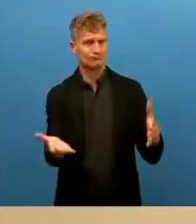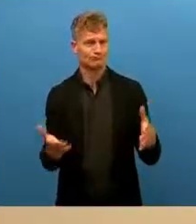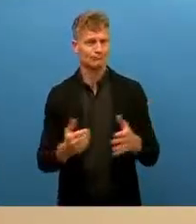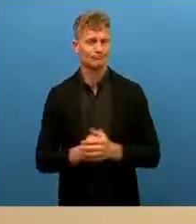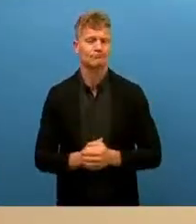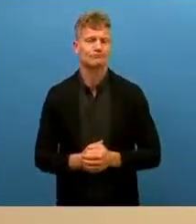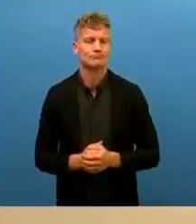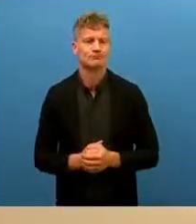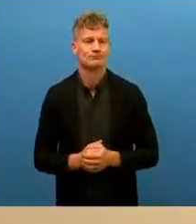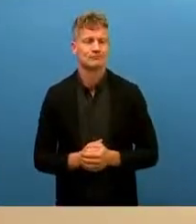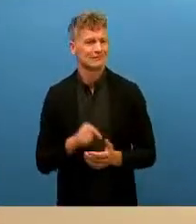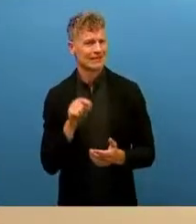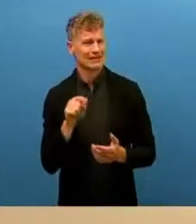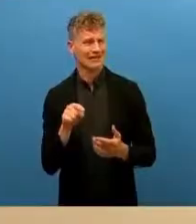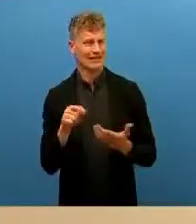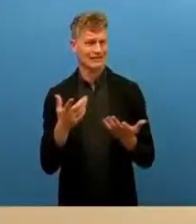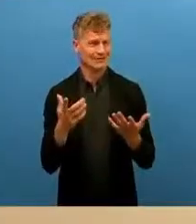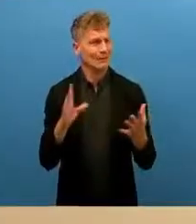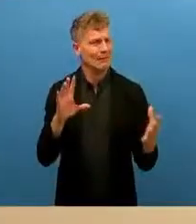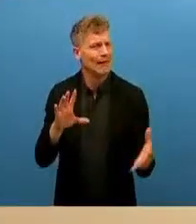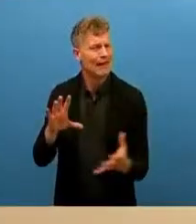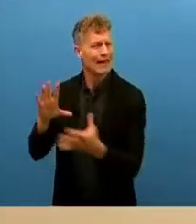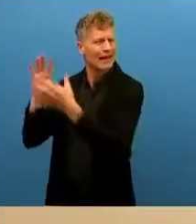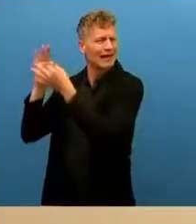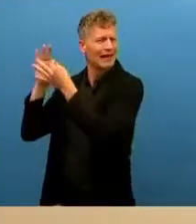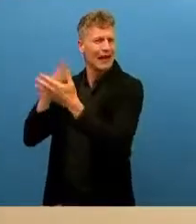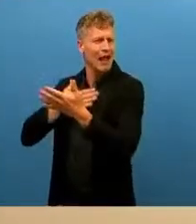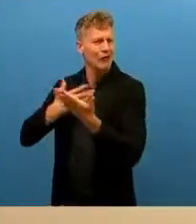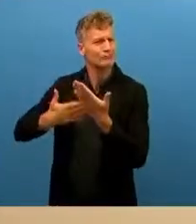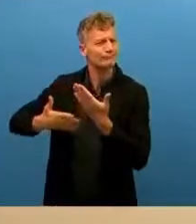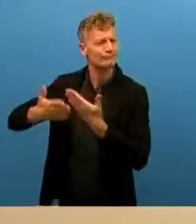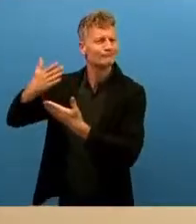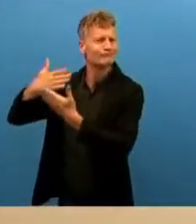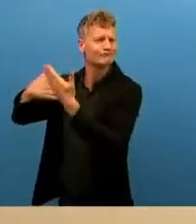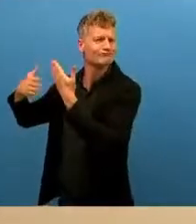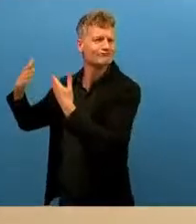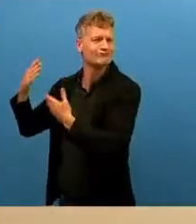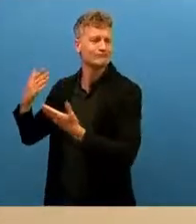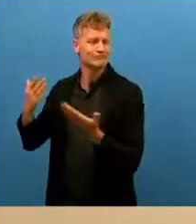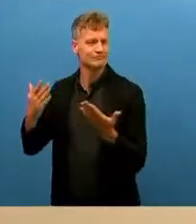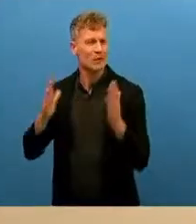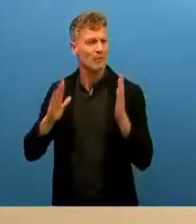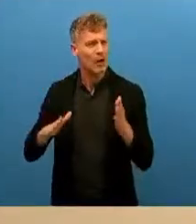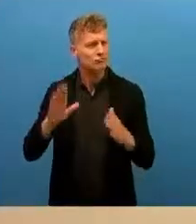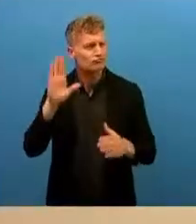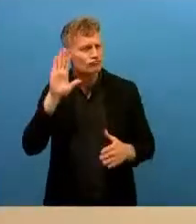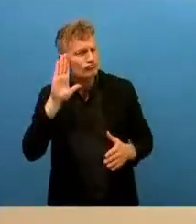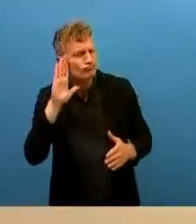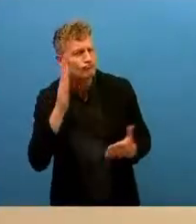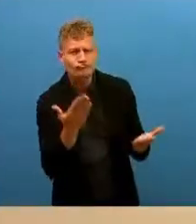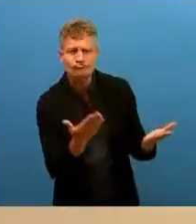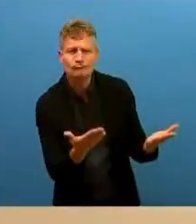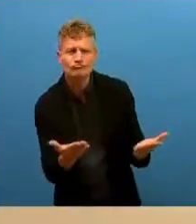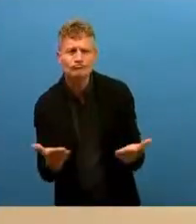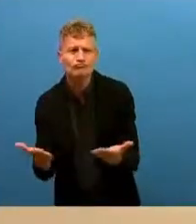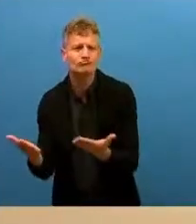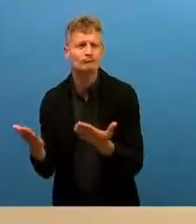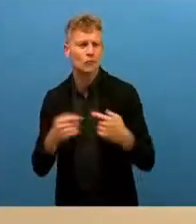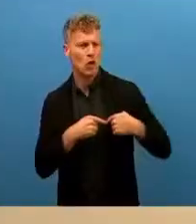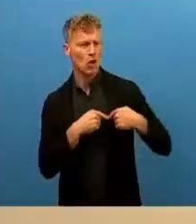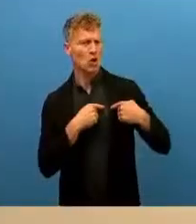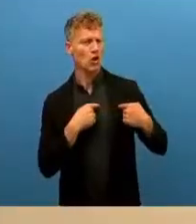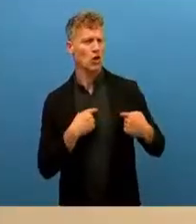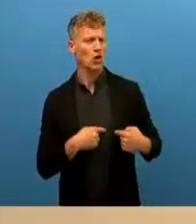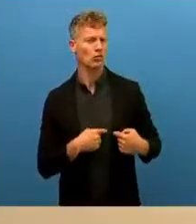deeply seated in the past, and we have to listen to the justice that stems from the heart. We offer our ceremonies, that